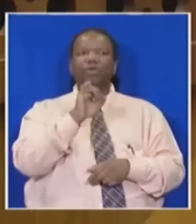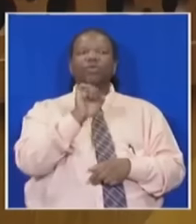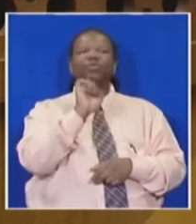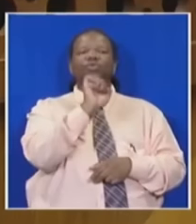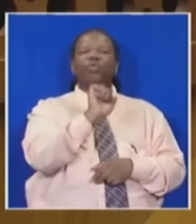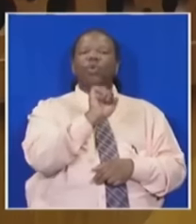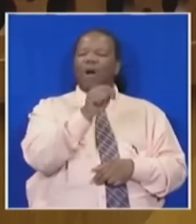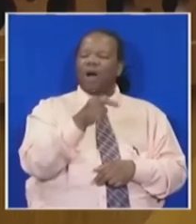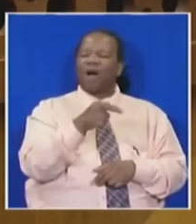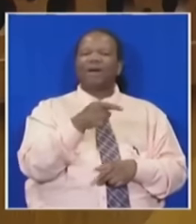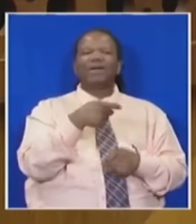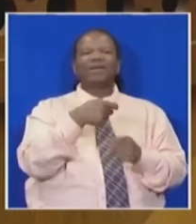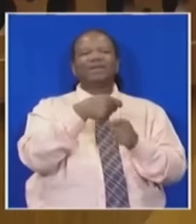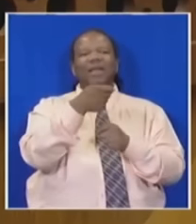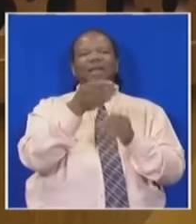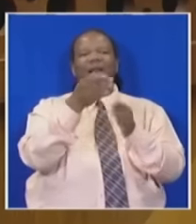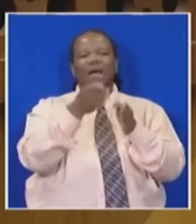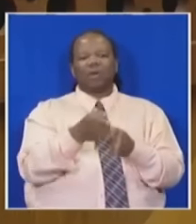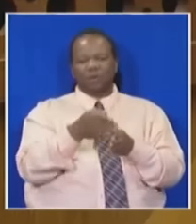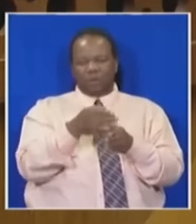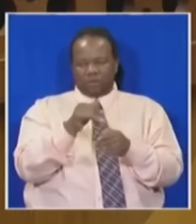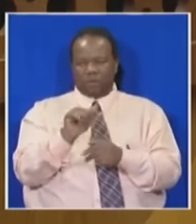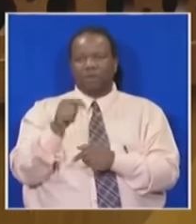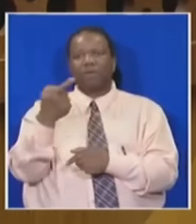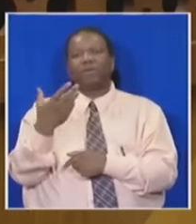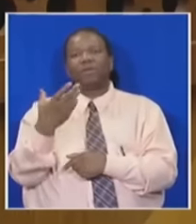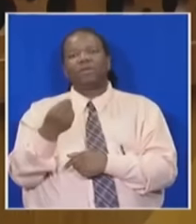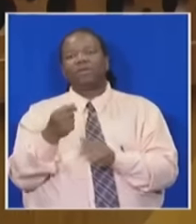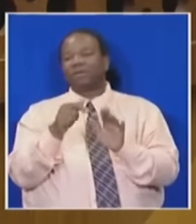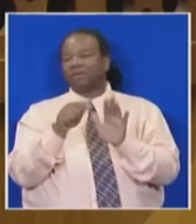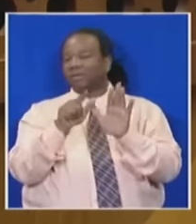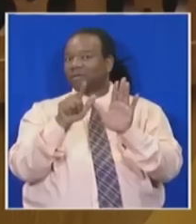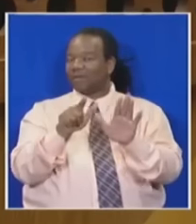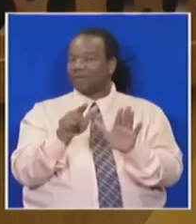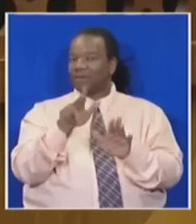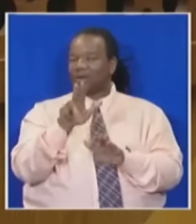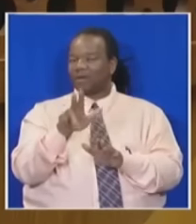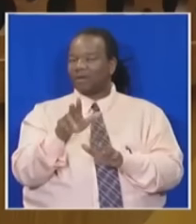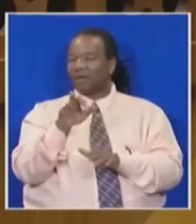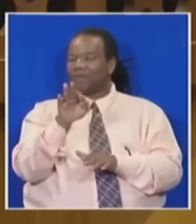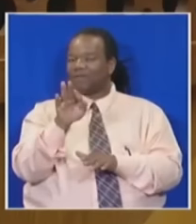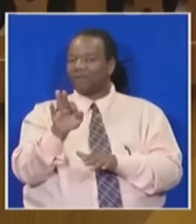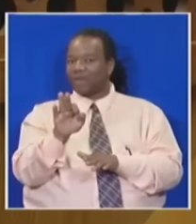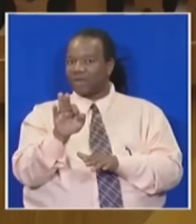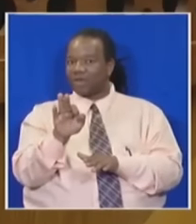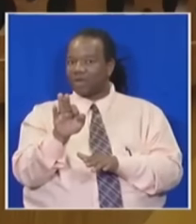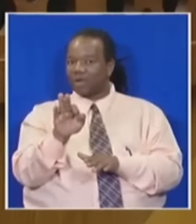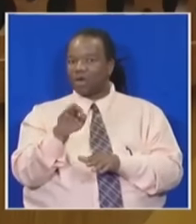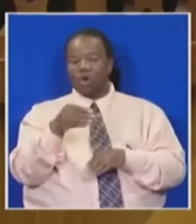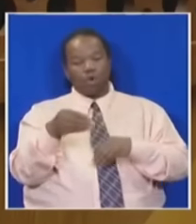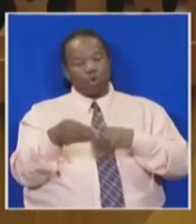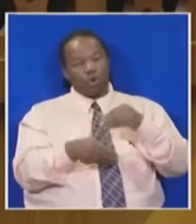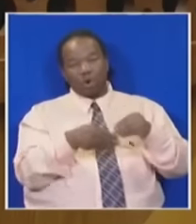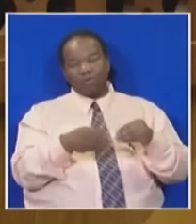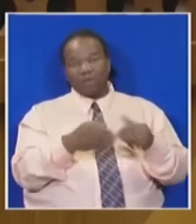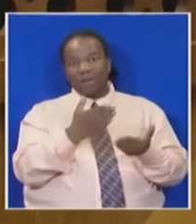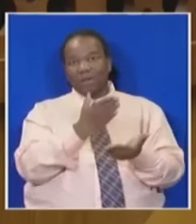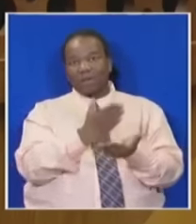who allows a president to get away with 783 charges of corruption is a